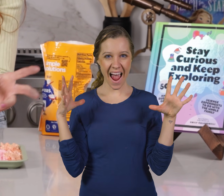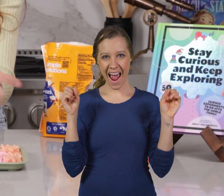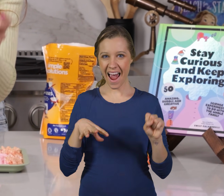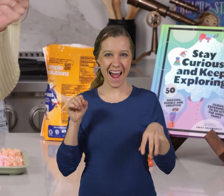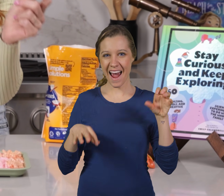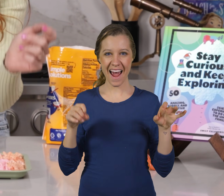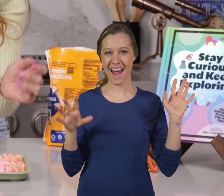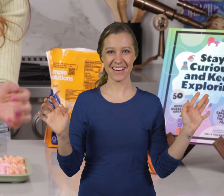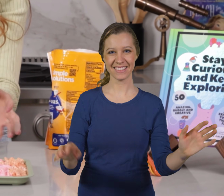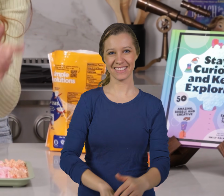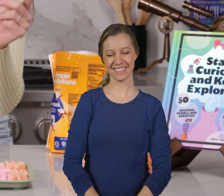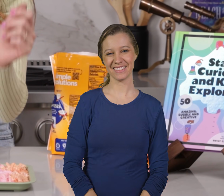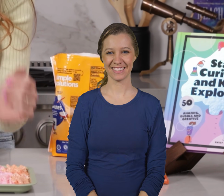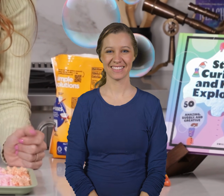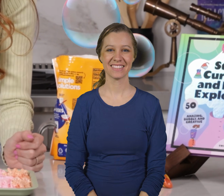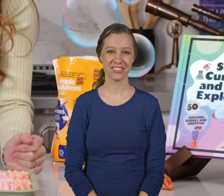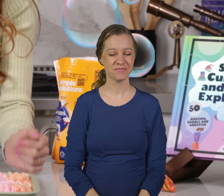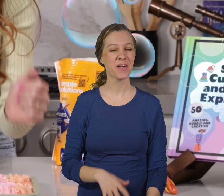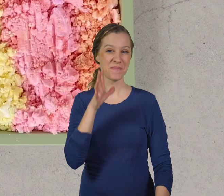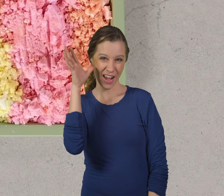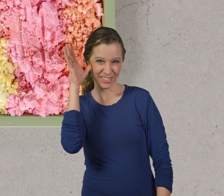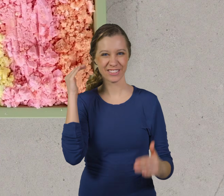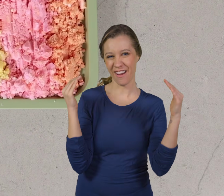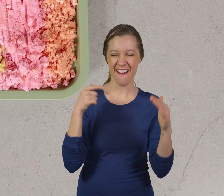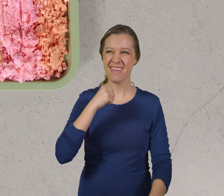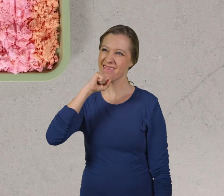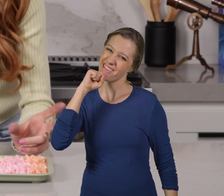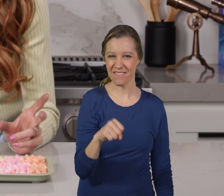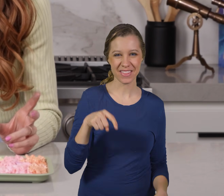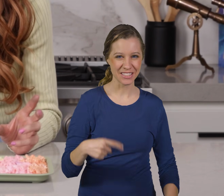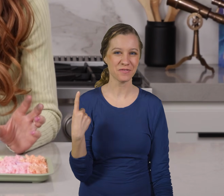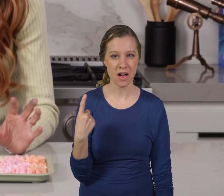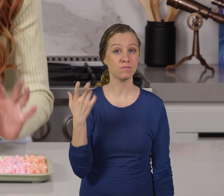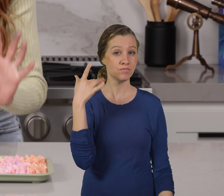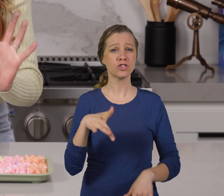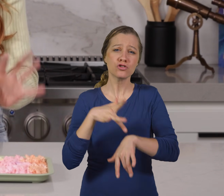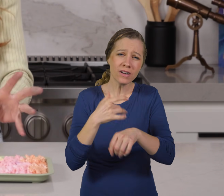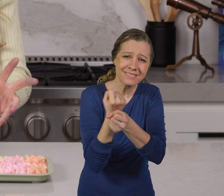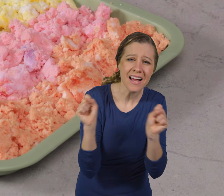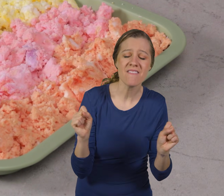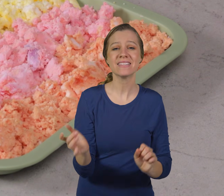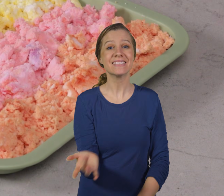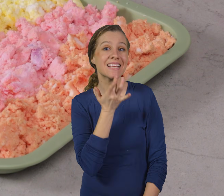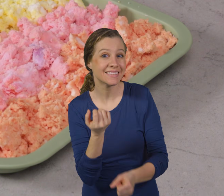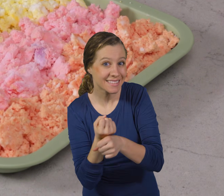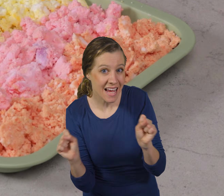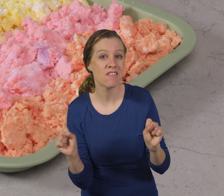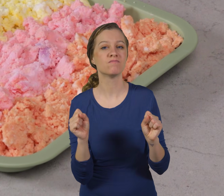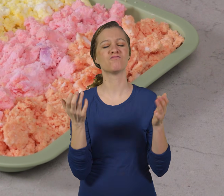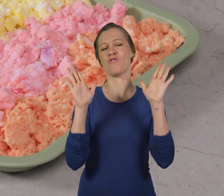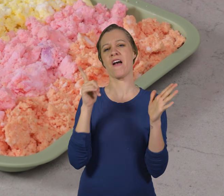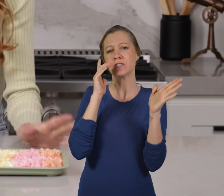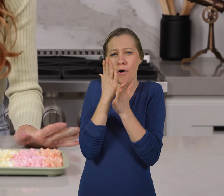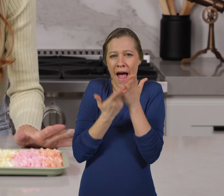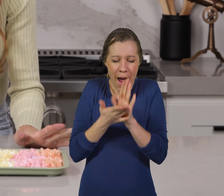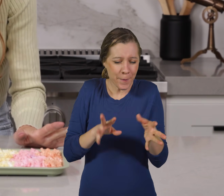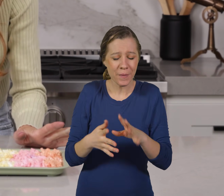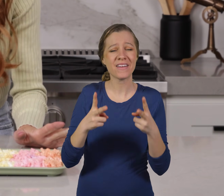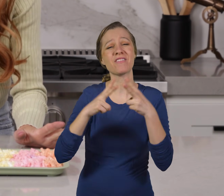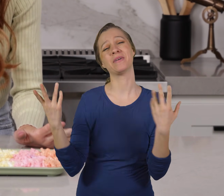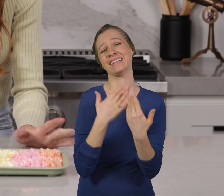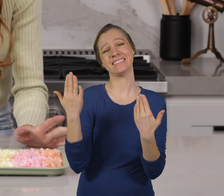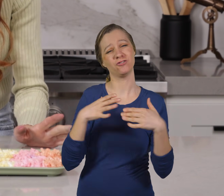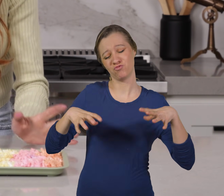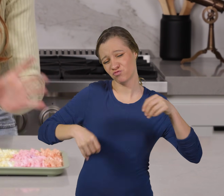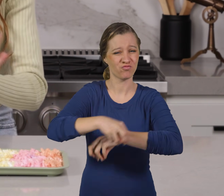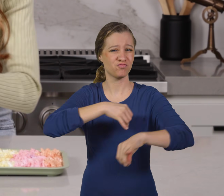magic rainbow unicorn bubbles. Parents and adults, I love this one because it is touch safe and taste safe, so great for